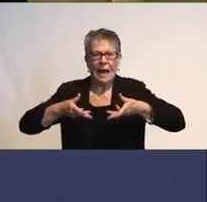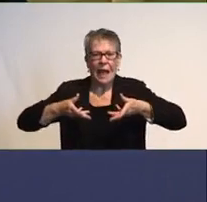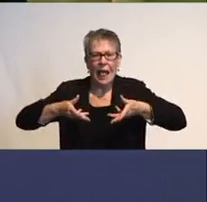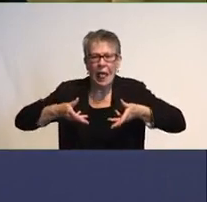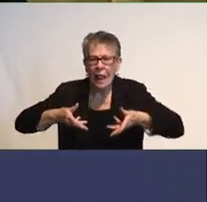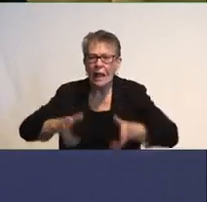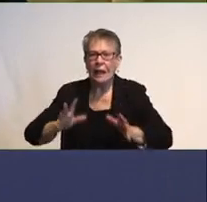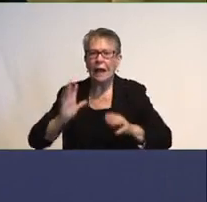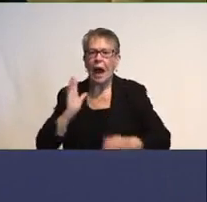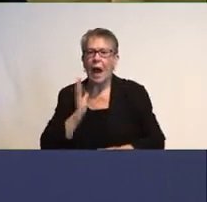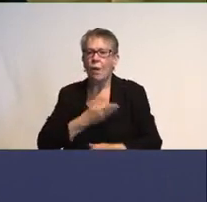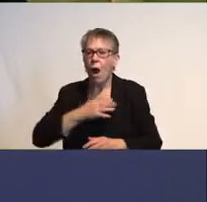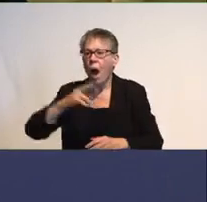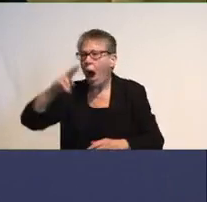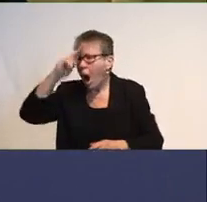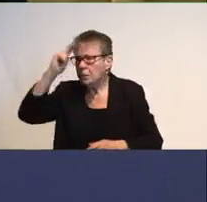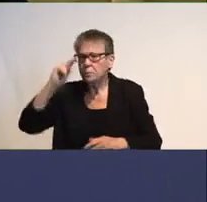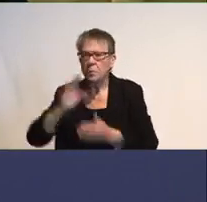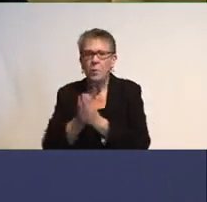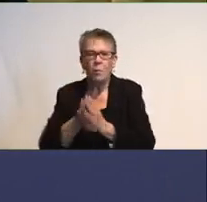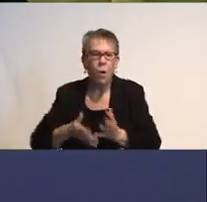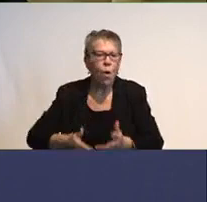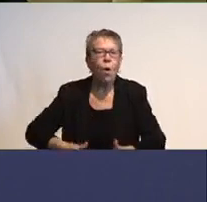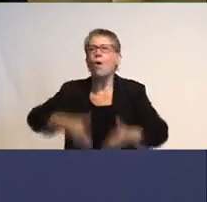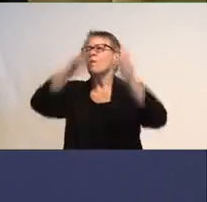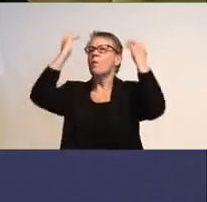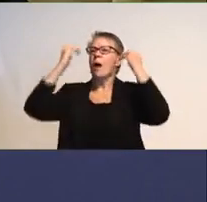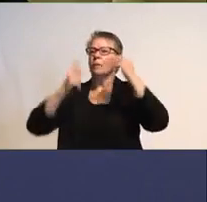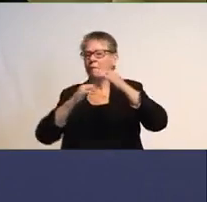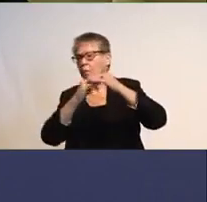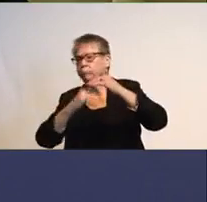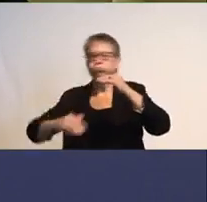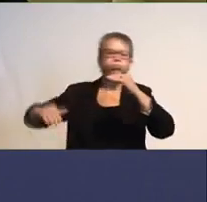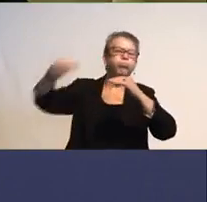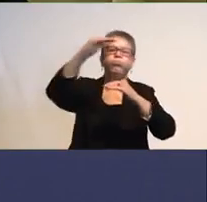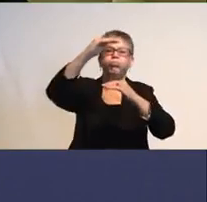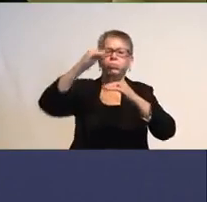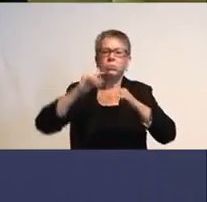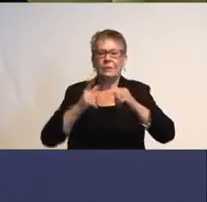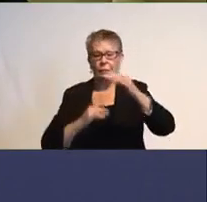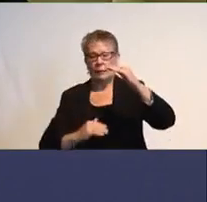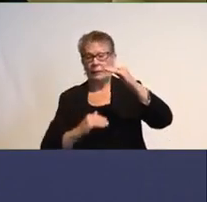overrun. And one of the indirect